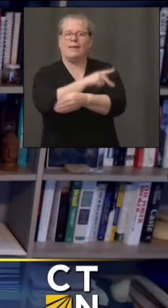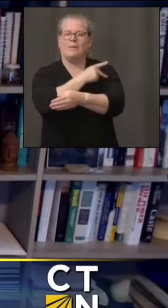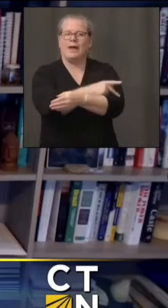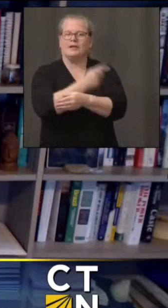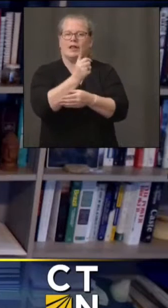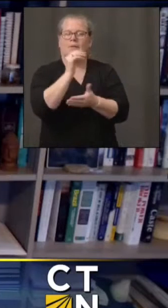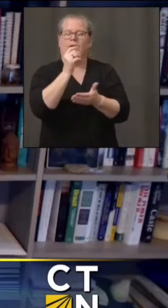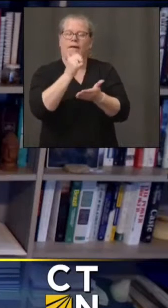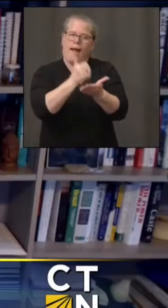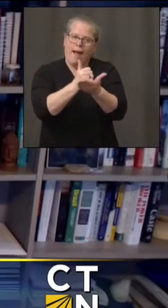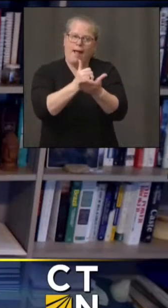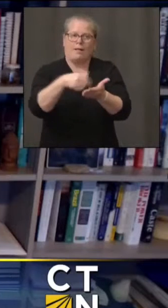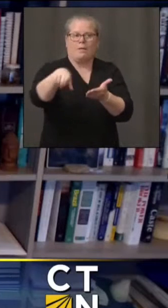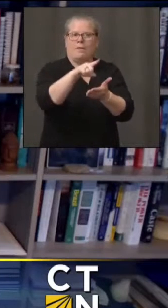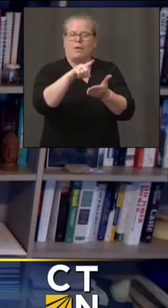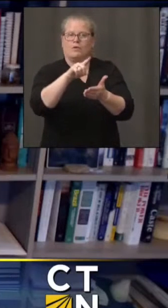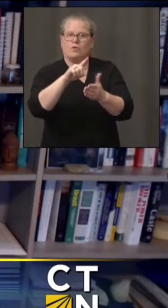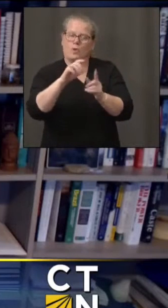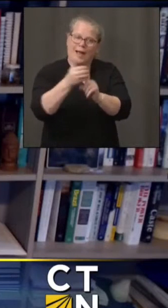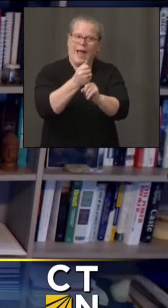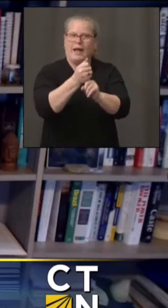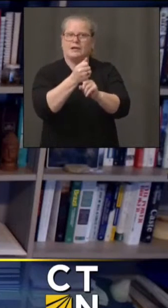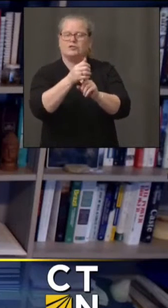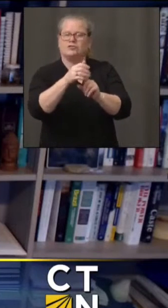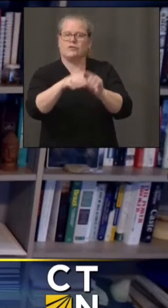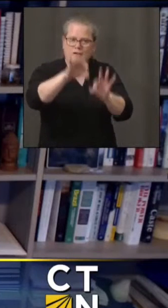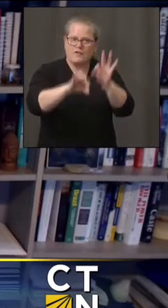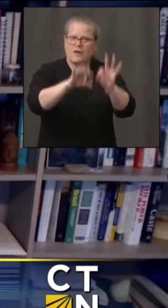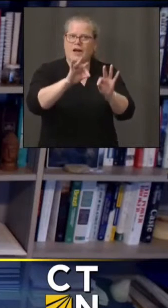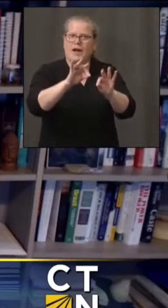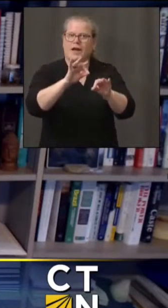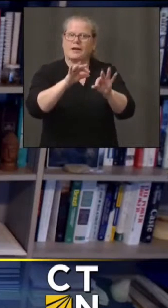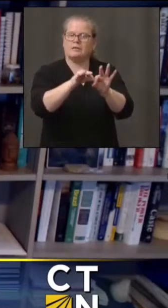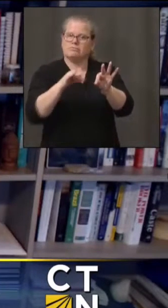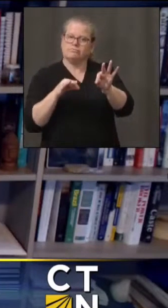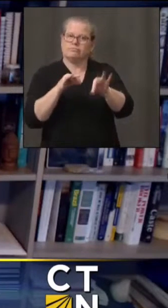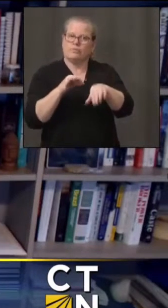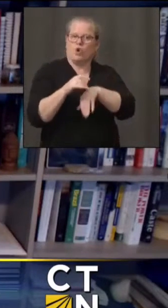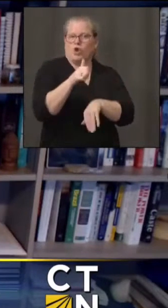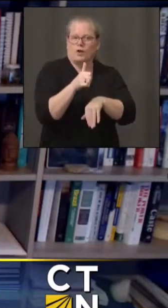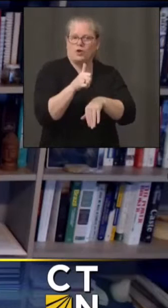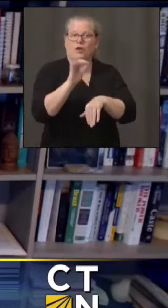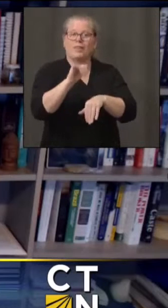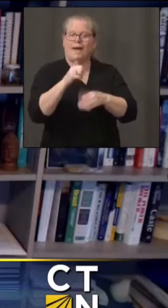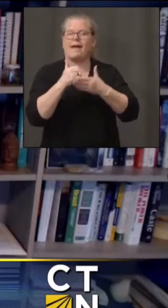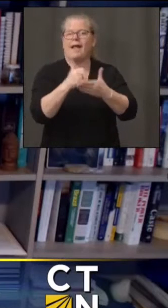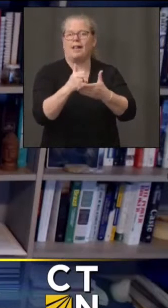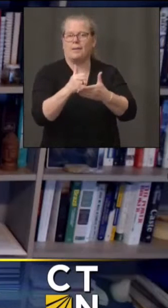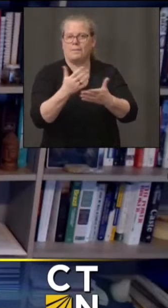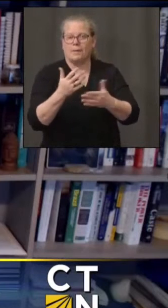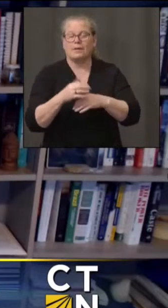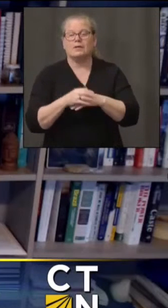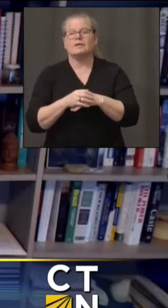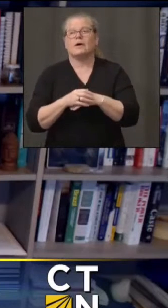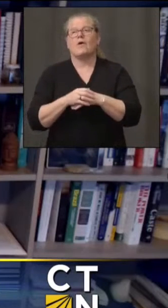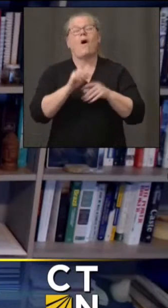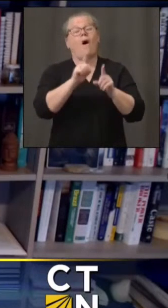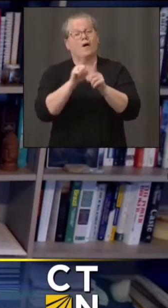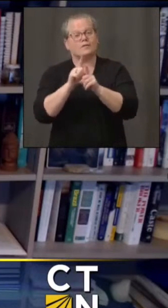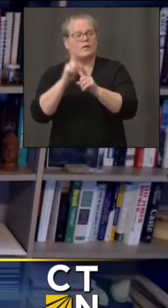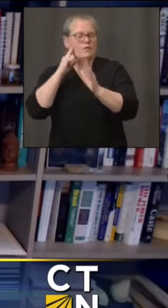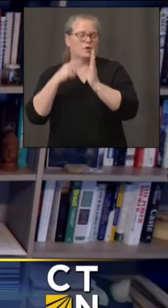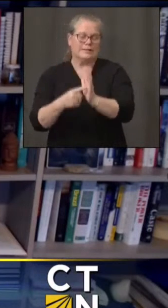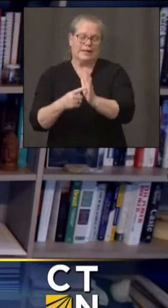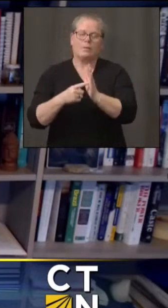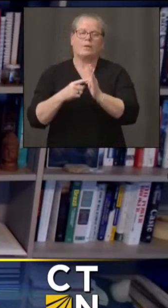by the state. And we still are having breakthroughs. We know, about the Three Rivers nursing home.